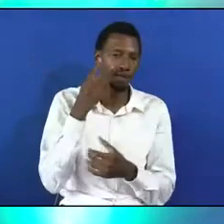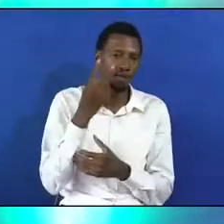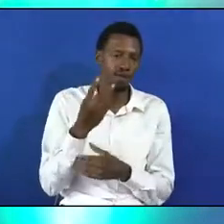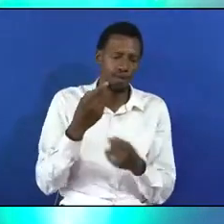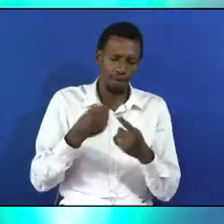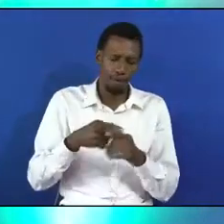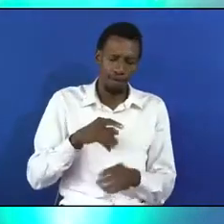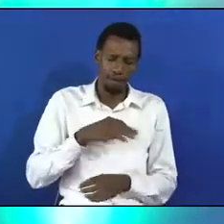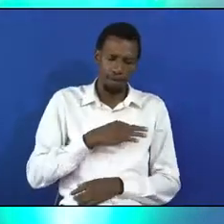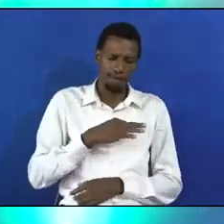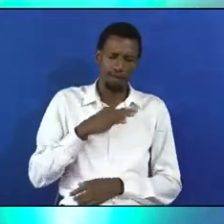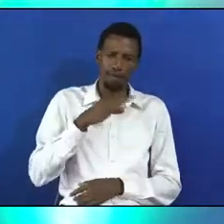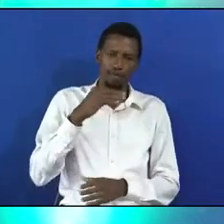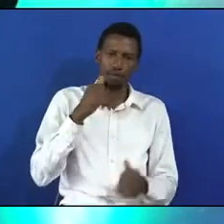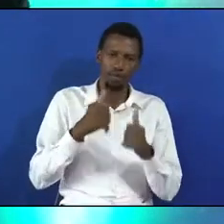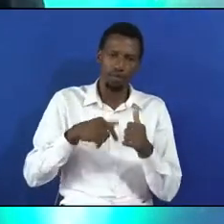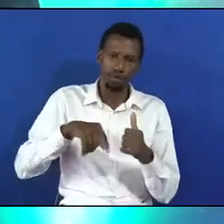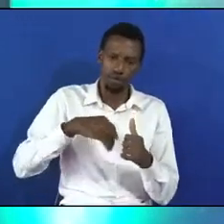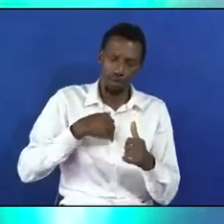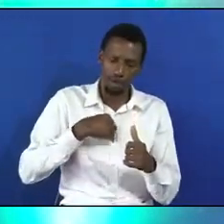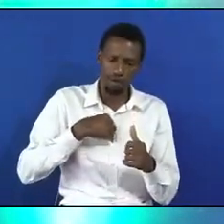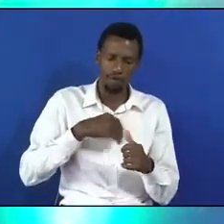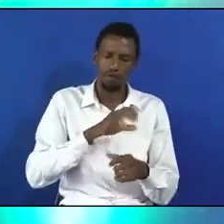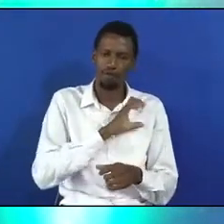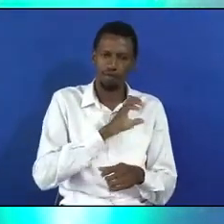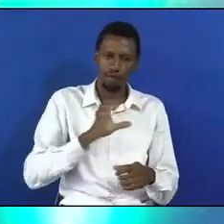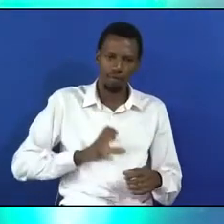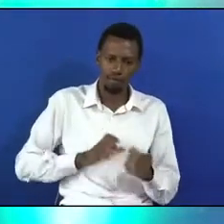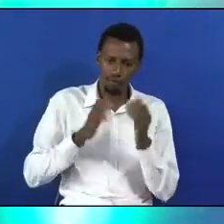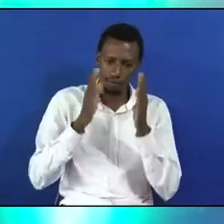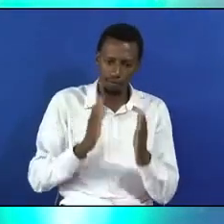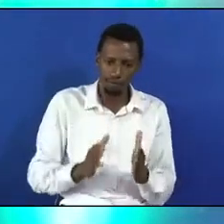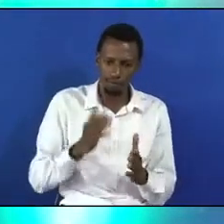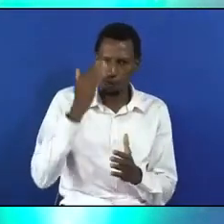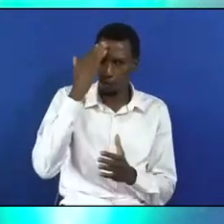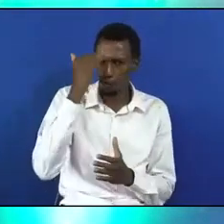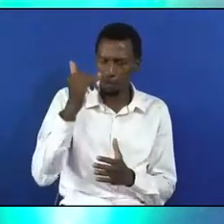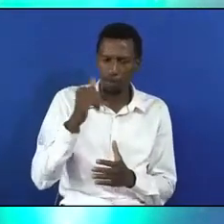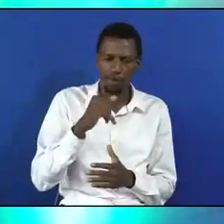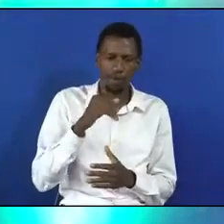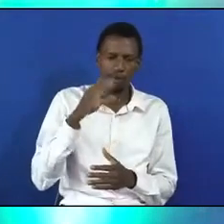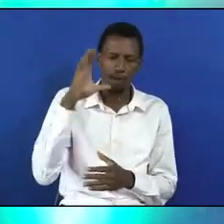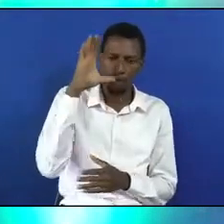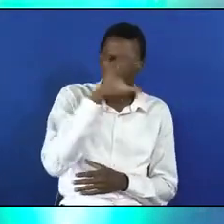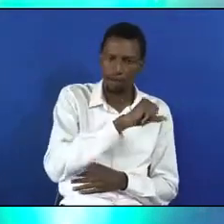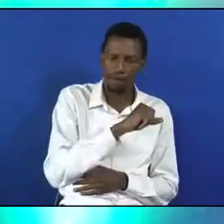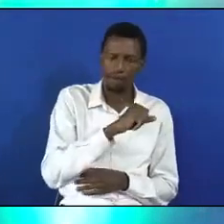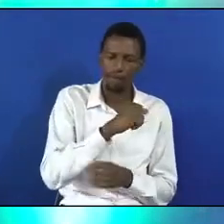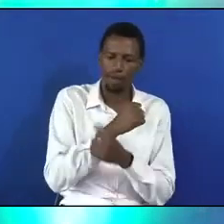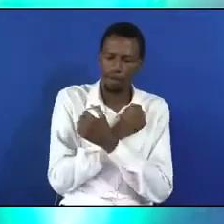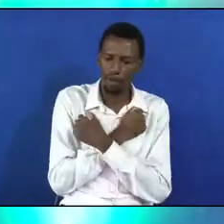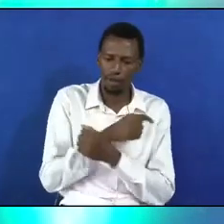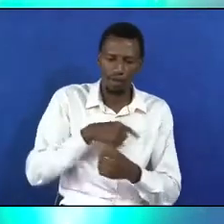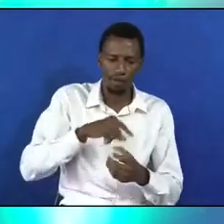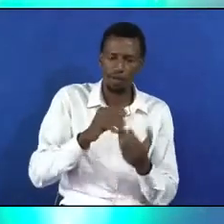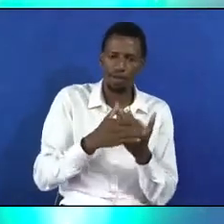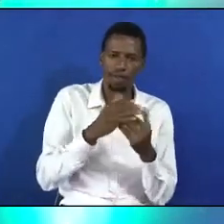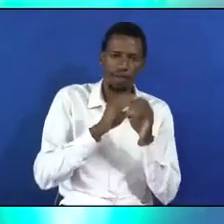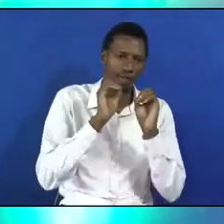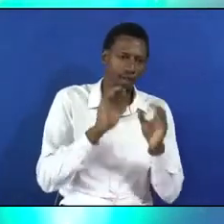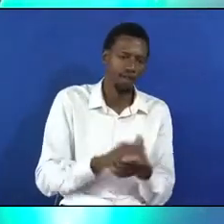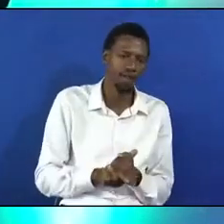that we have as Christians today, because of the lack of love, is that we don't care. And that's why